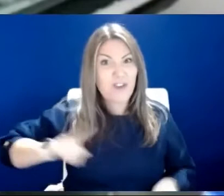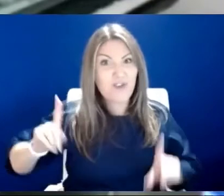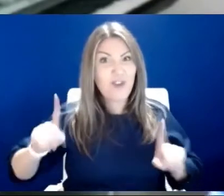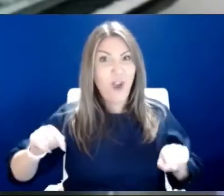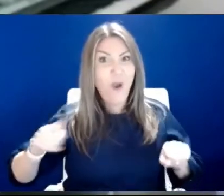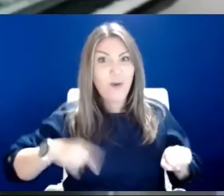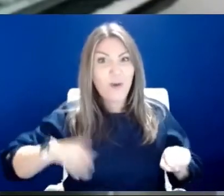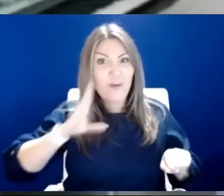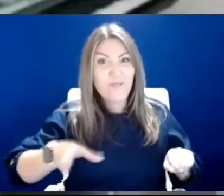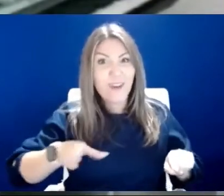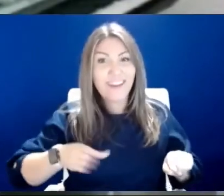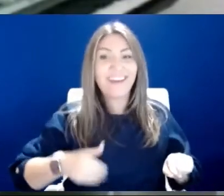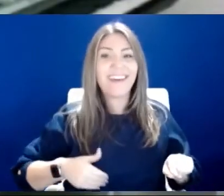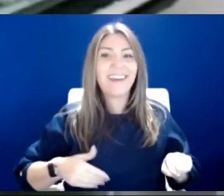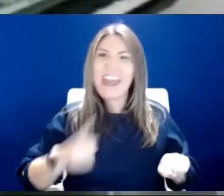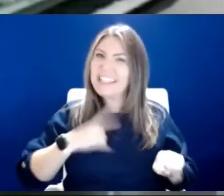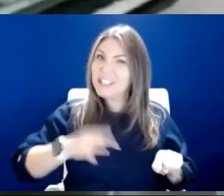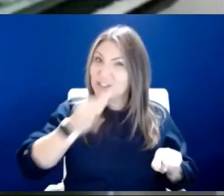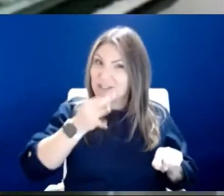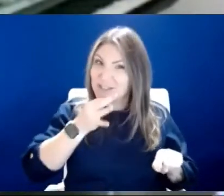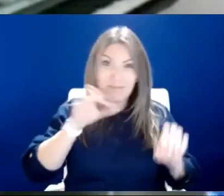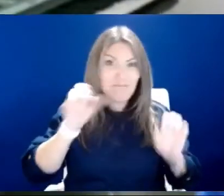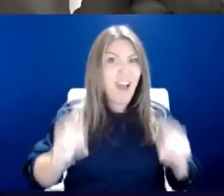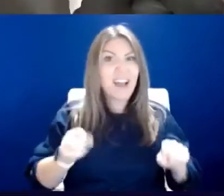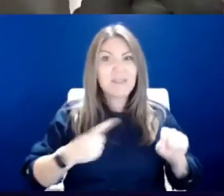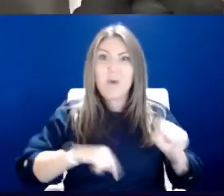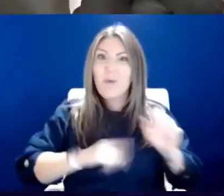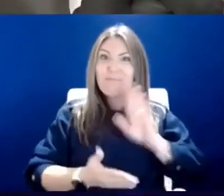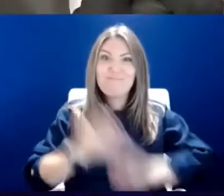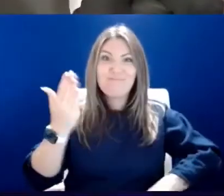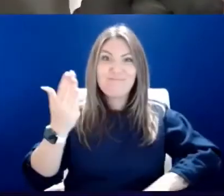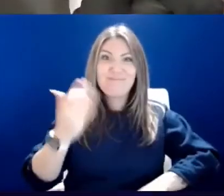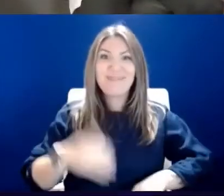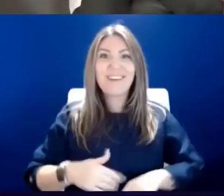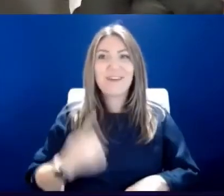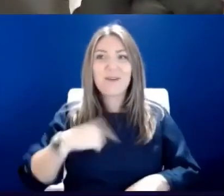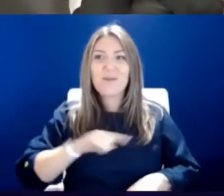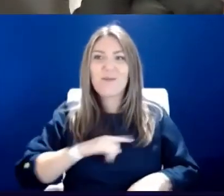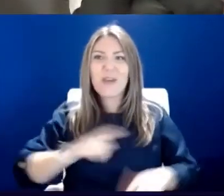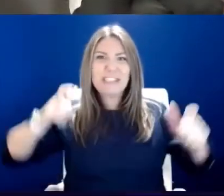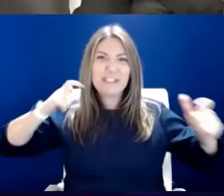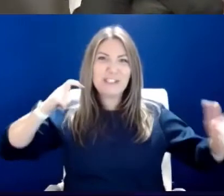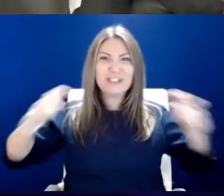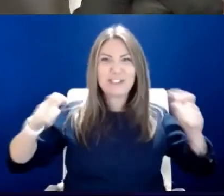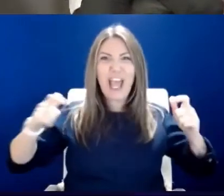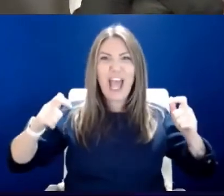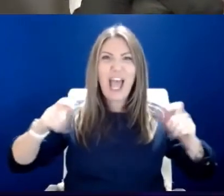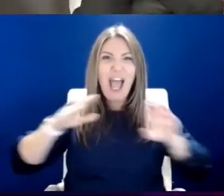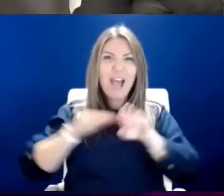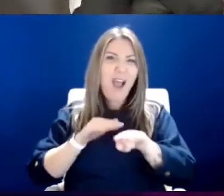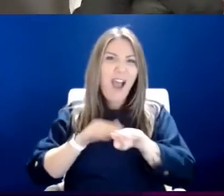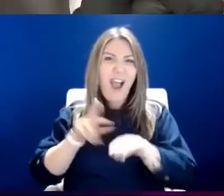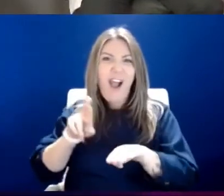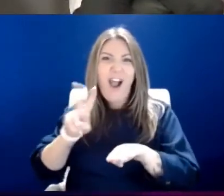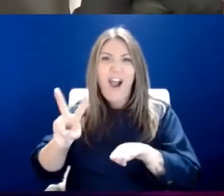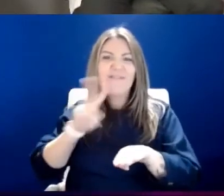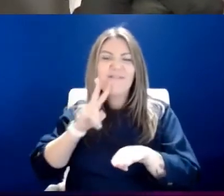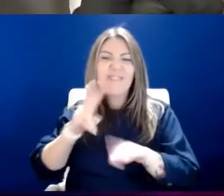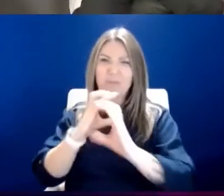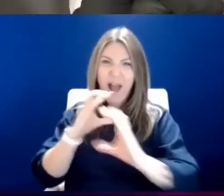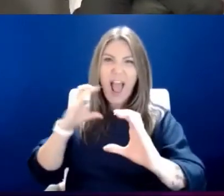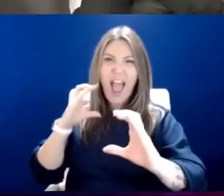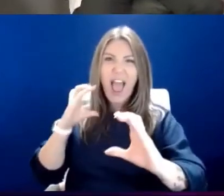going. As soon as we can, we're going. As We soon got a as the big machine pandemic in the clears? backyard, and we wanted to go. We want to